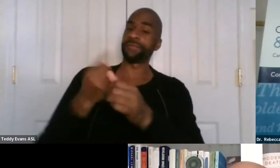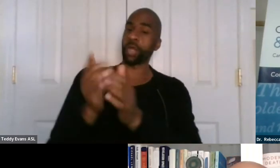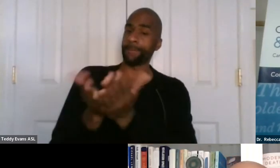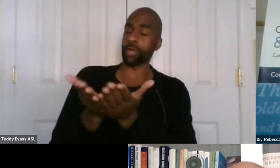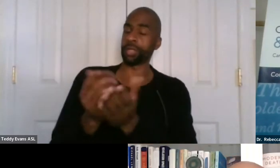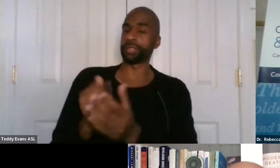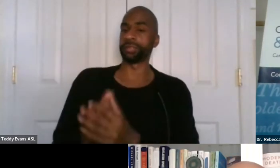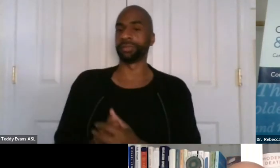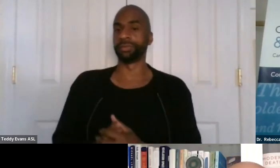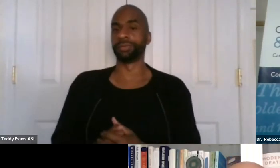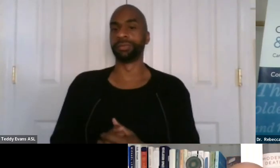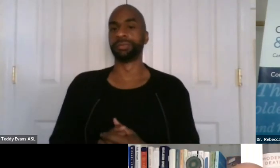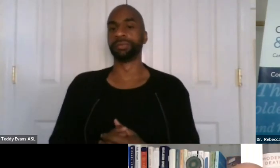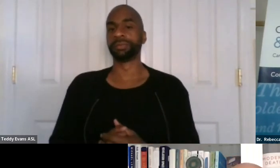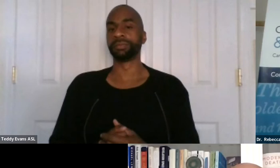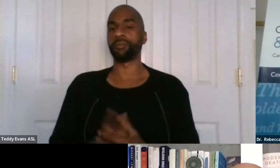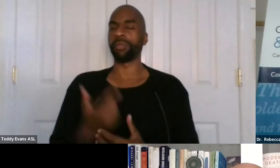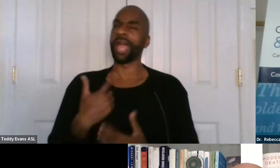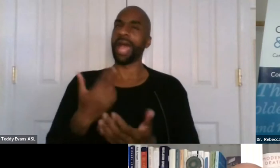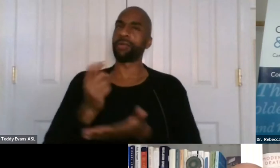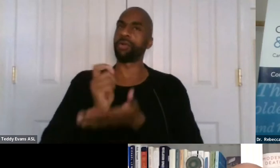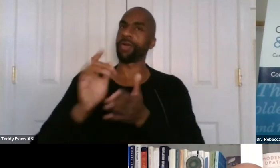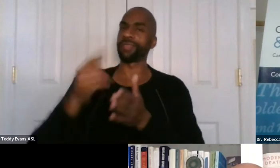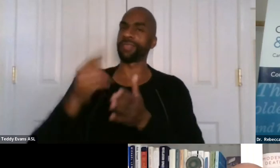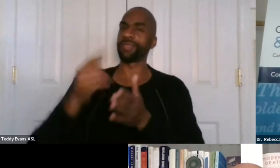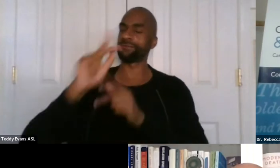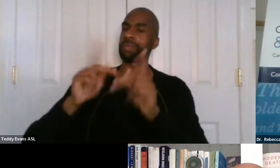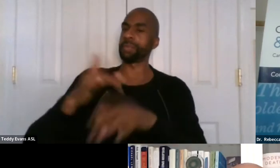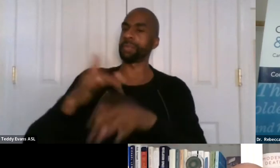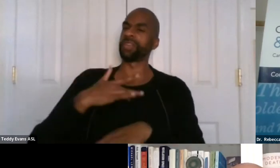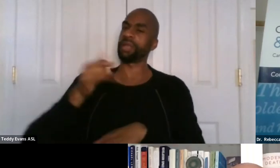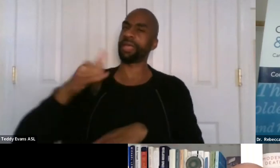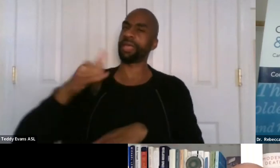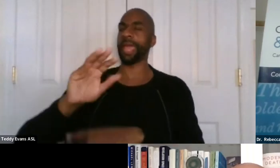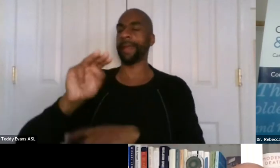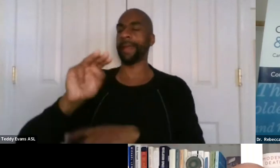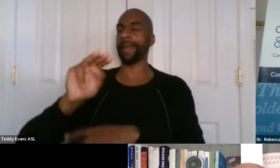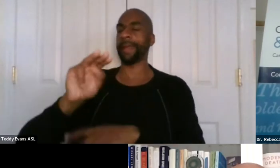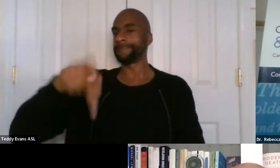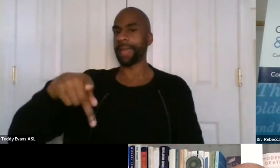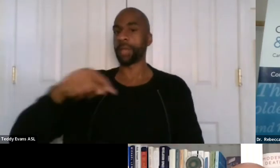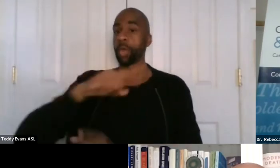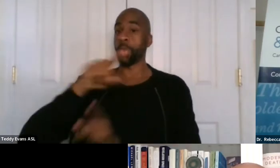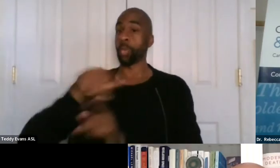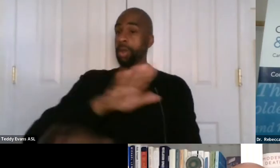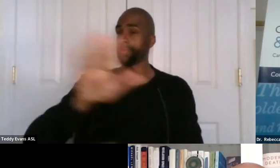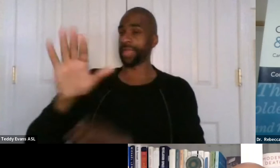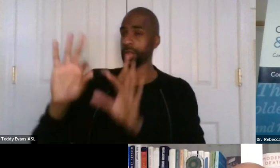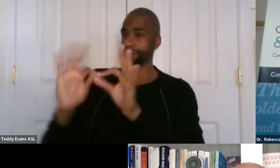to feel like they had a map, that they were empowered in some way when they reached, or their loved one reached, that moment.